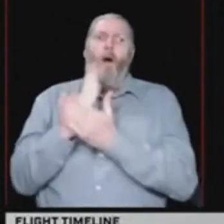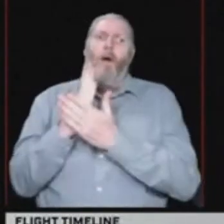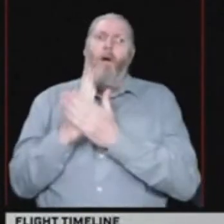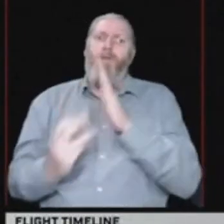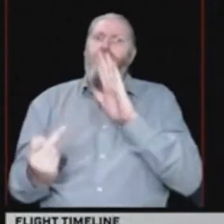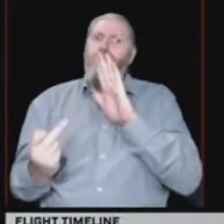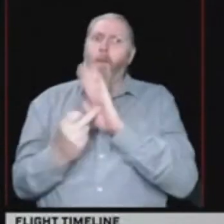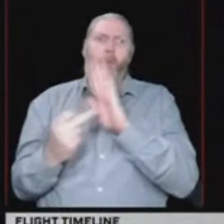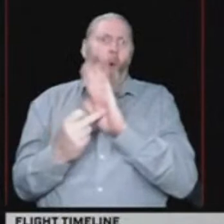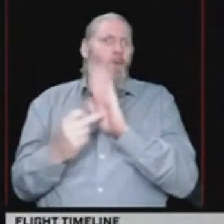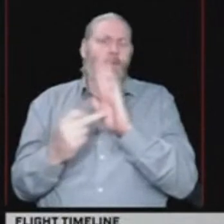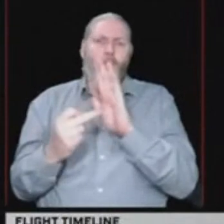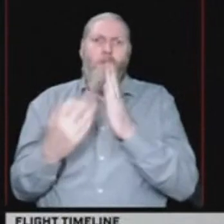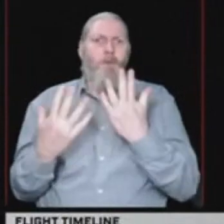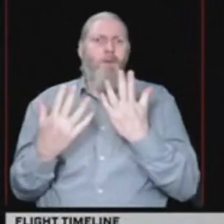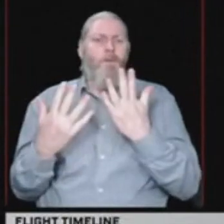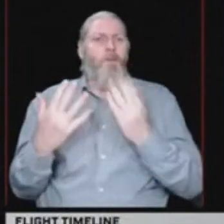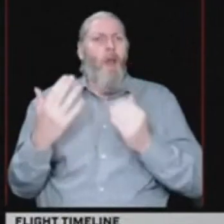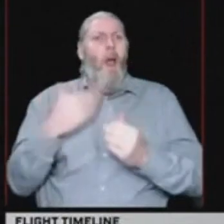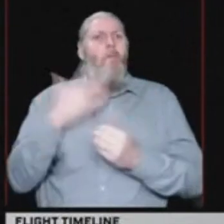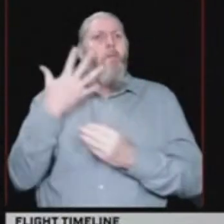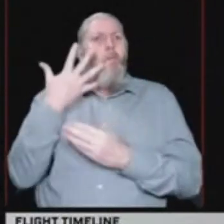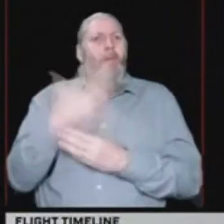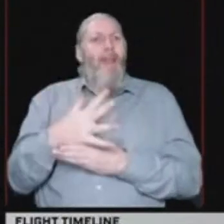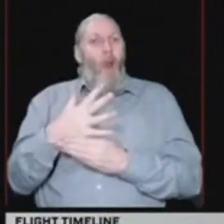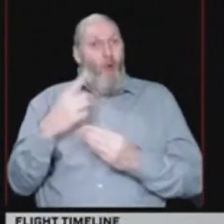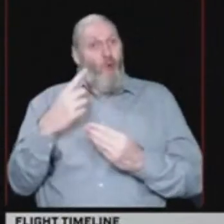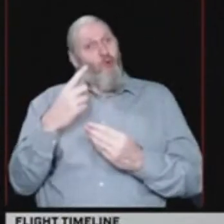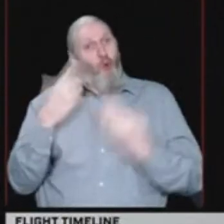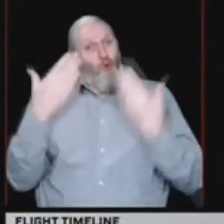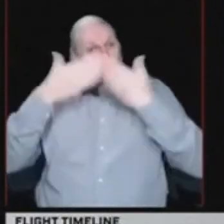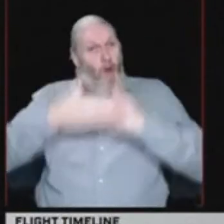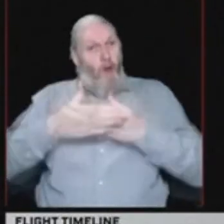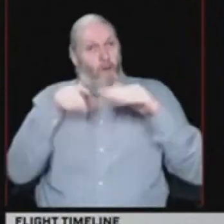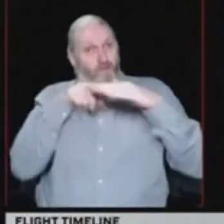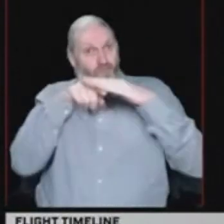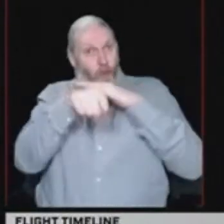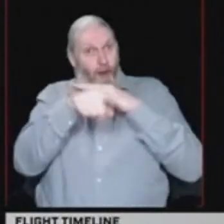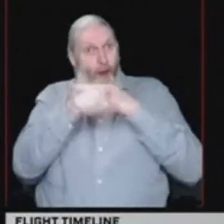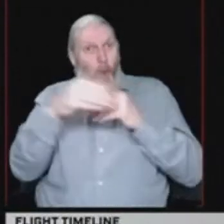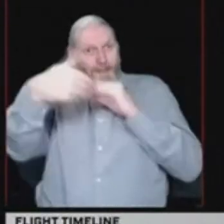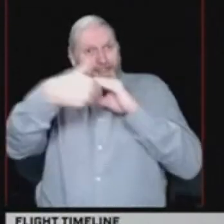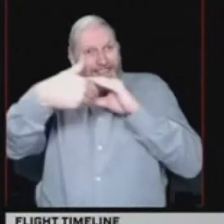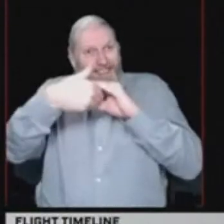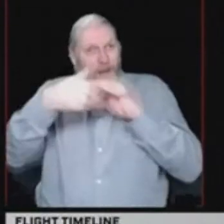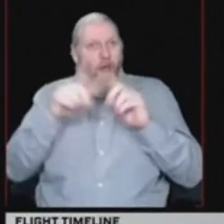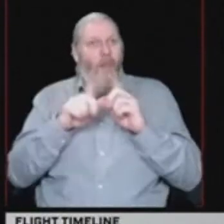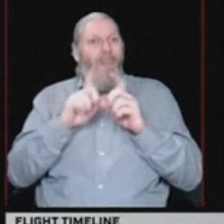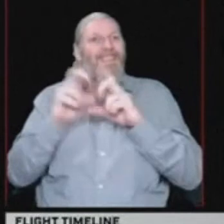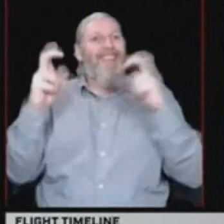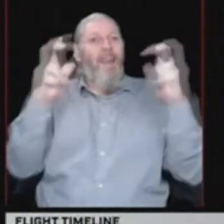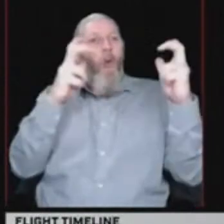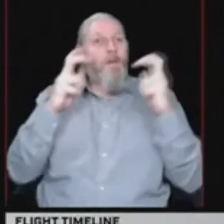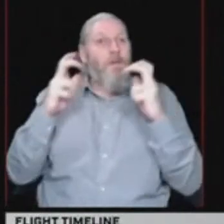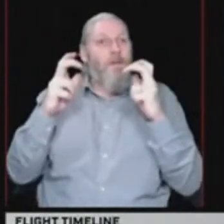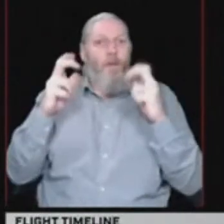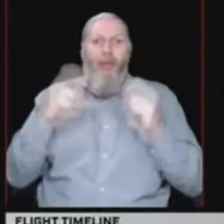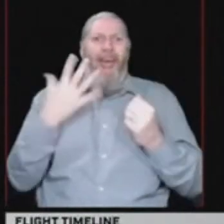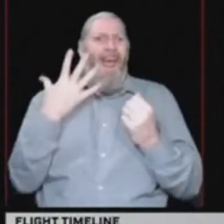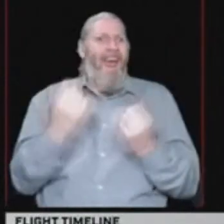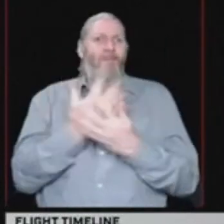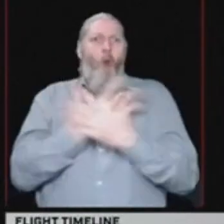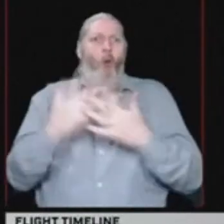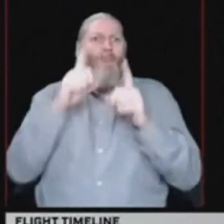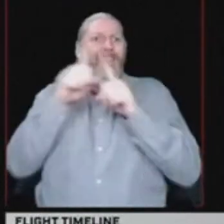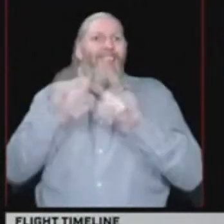of the payload tonight. There are a whole variety of different satellites. So you've got Amber 1, that's a satellite